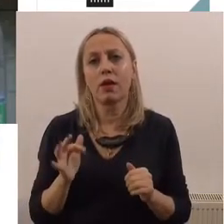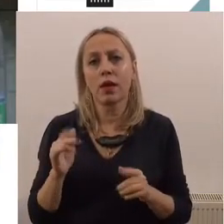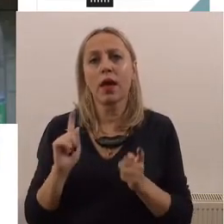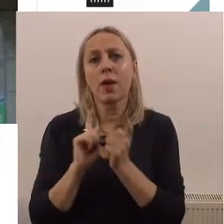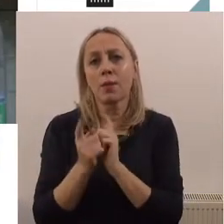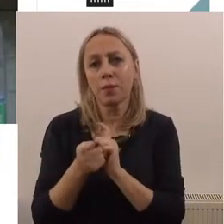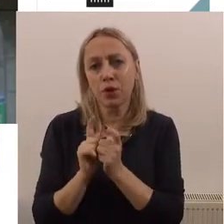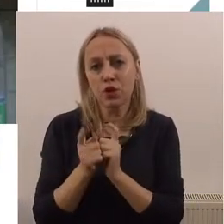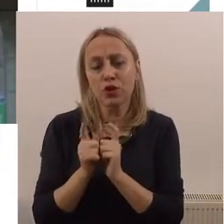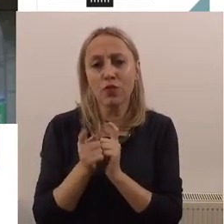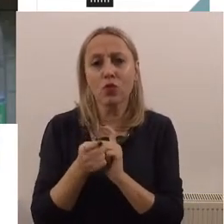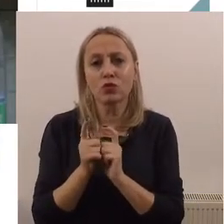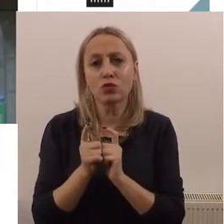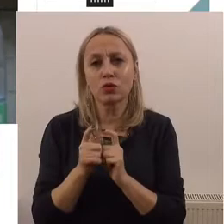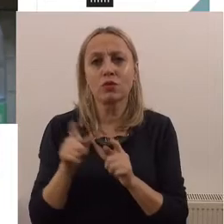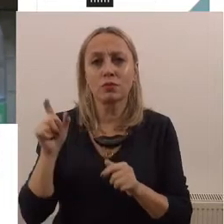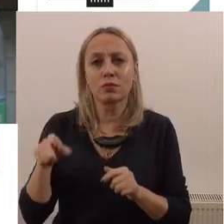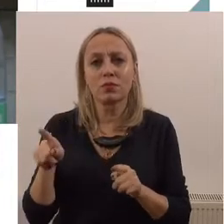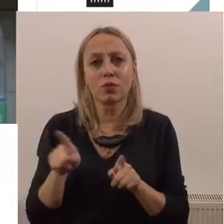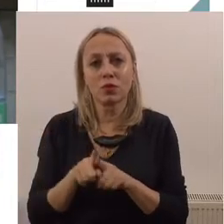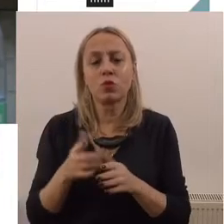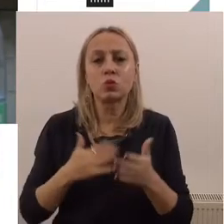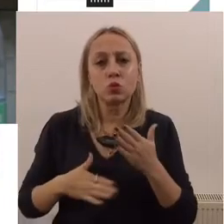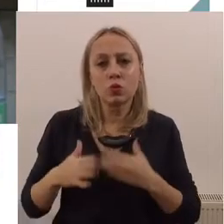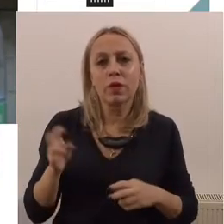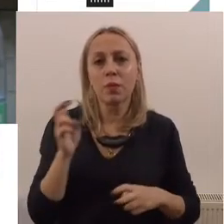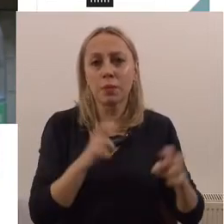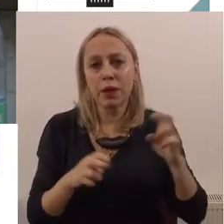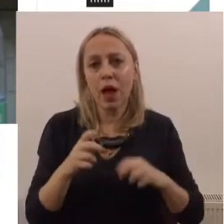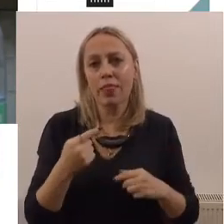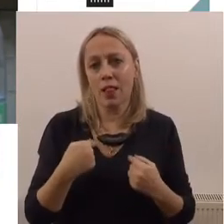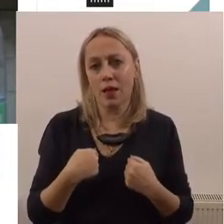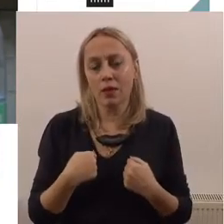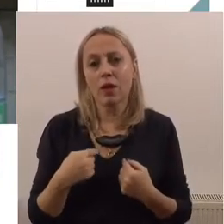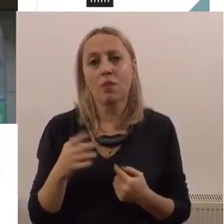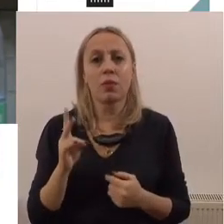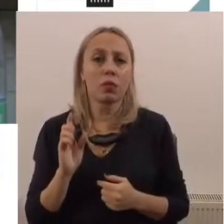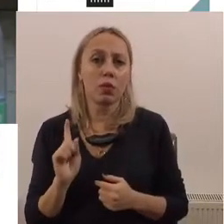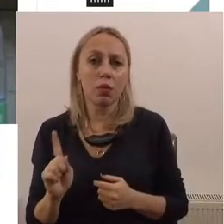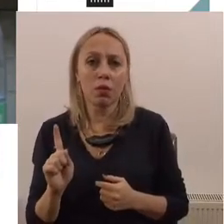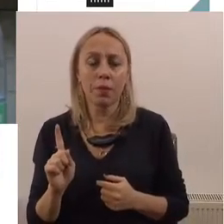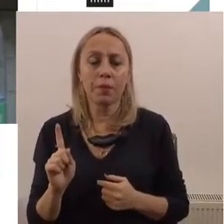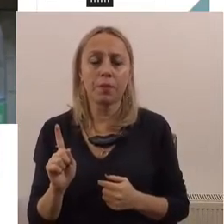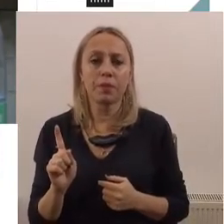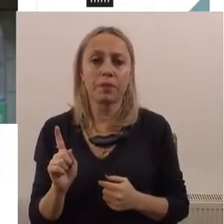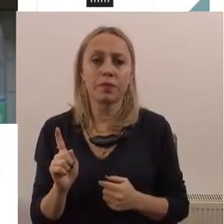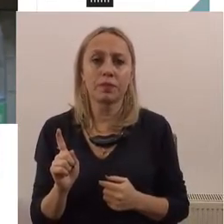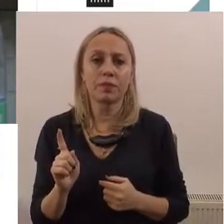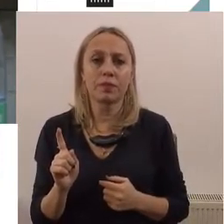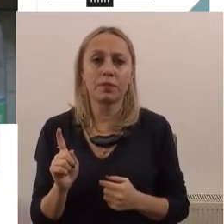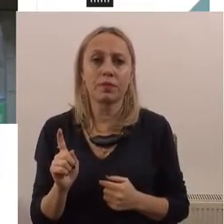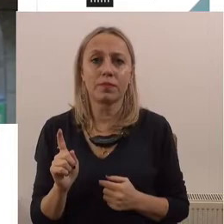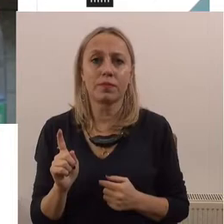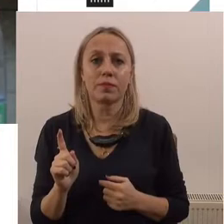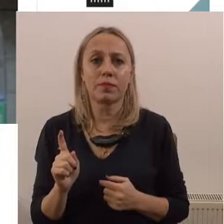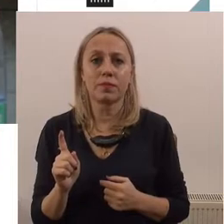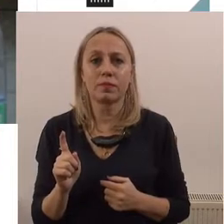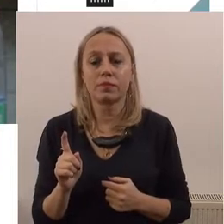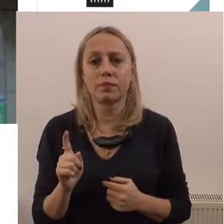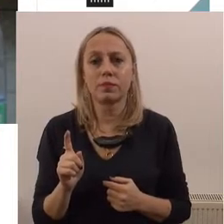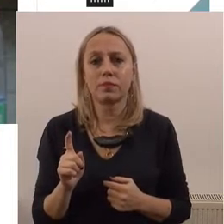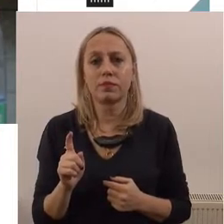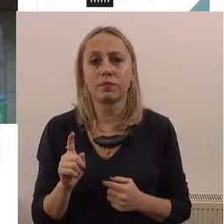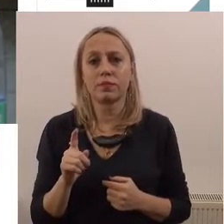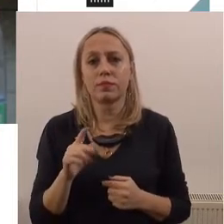various museum activities, and the gesture translators also came to us, but